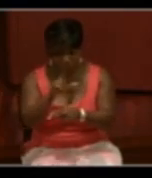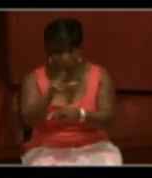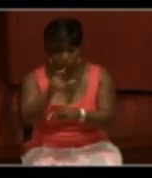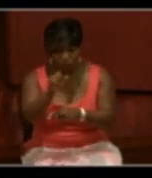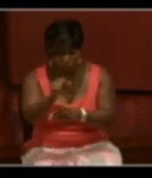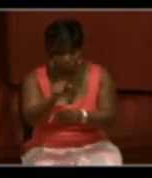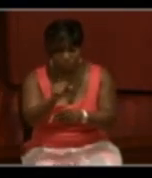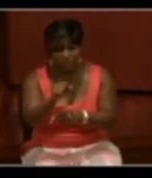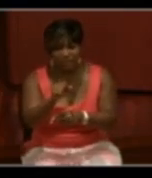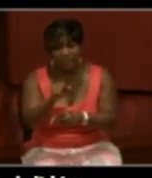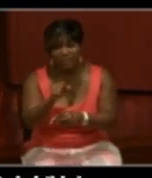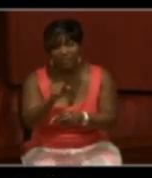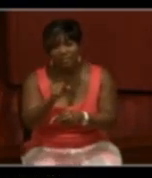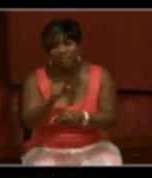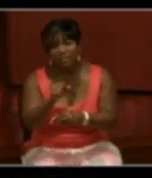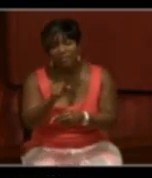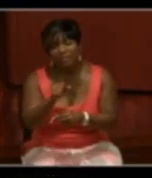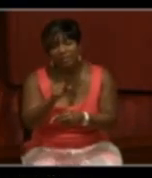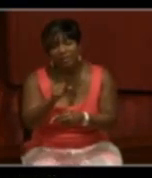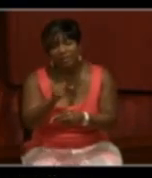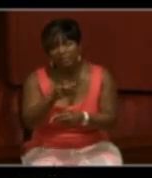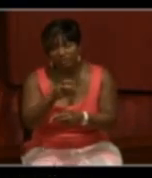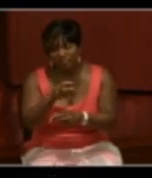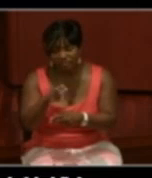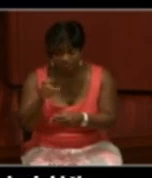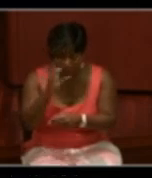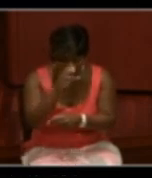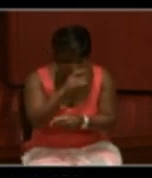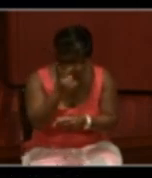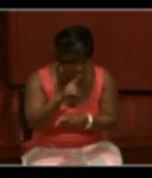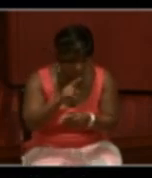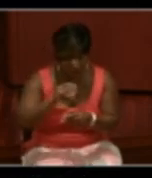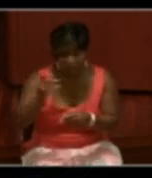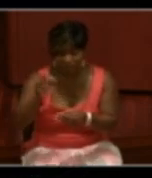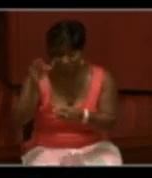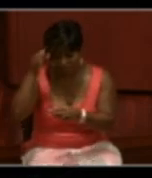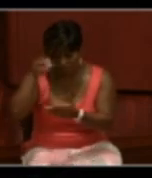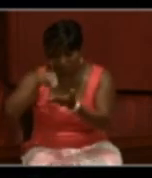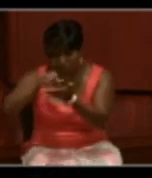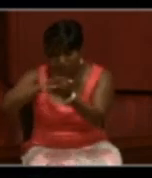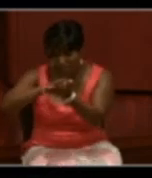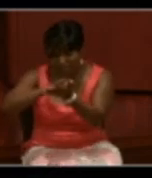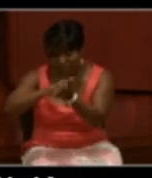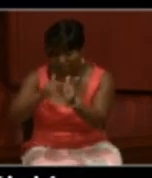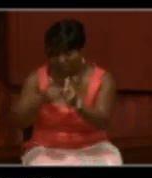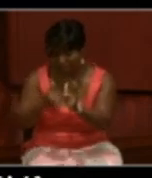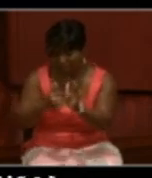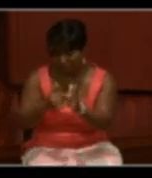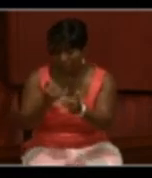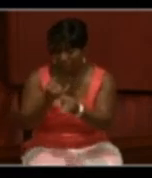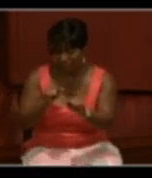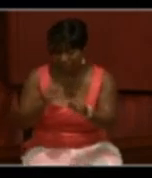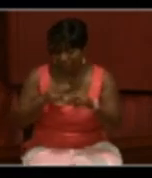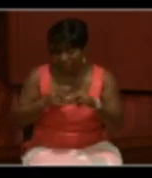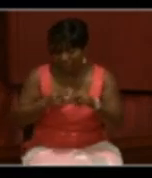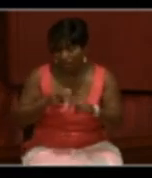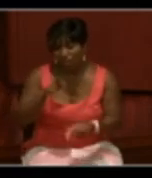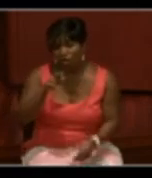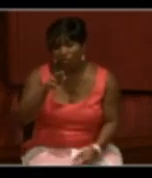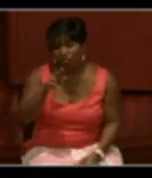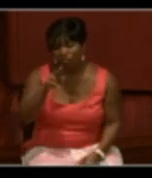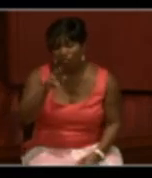Bank records to navigate other federal records. Here is an example of an individual named Reuben